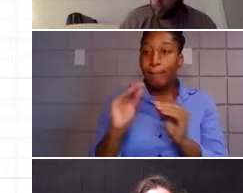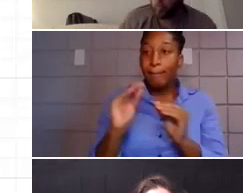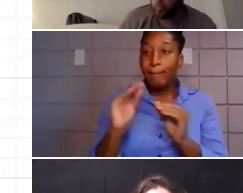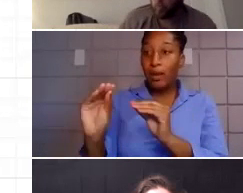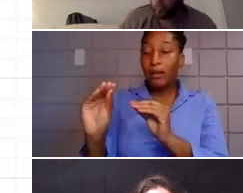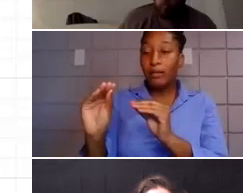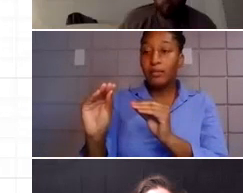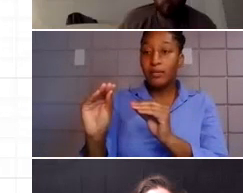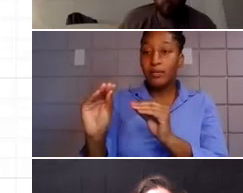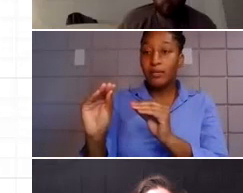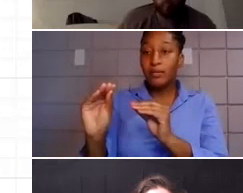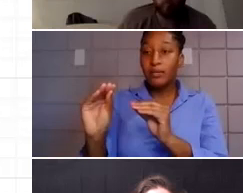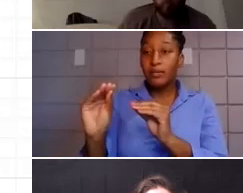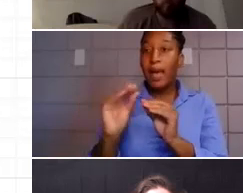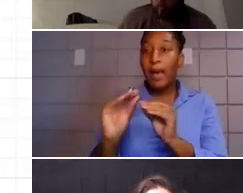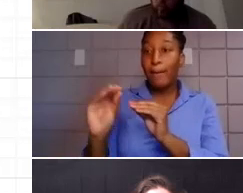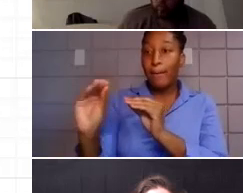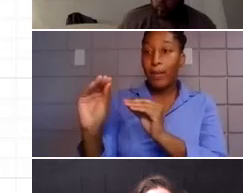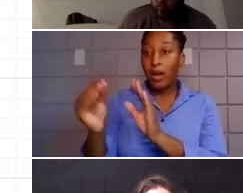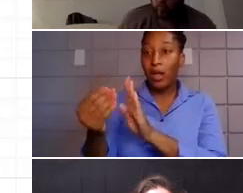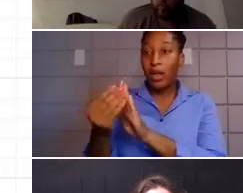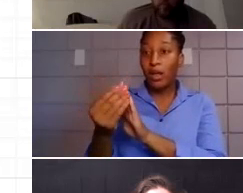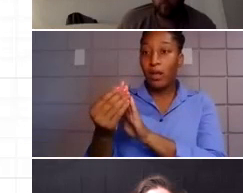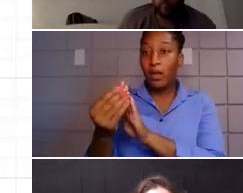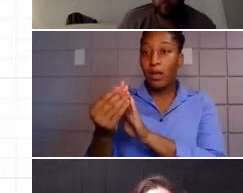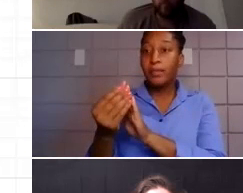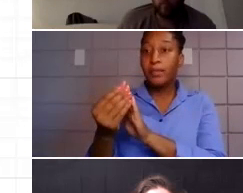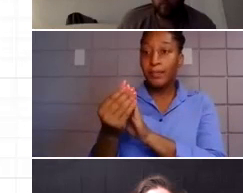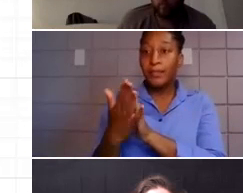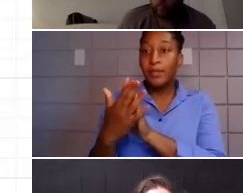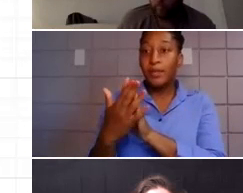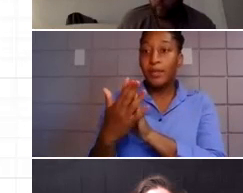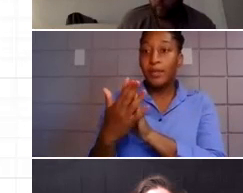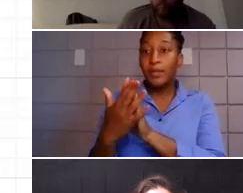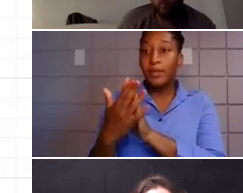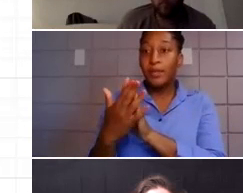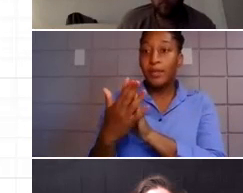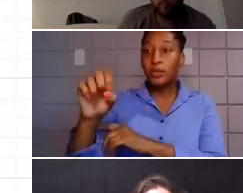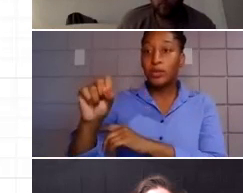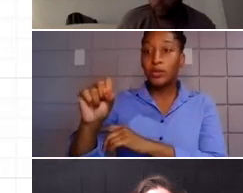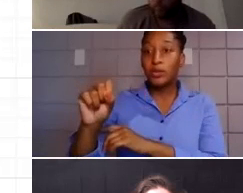notes. When I post the video, I'll post these as well.